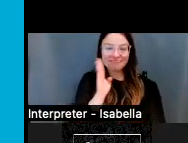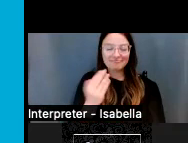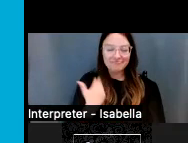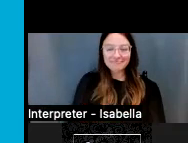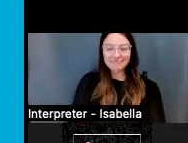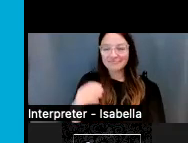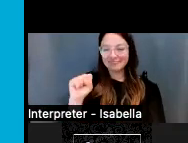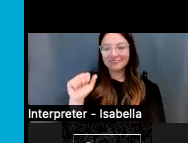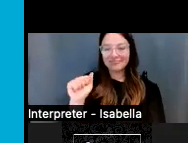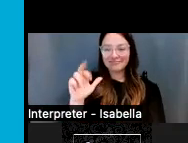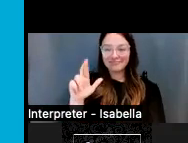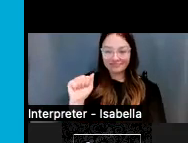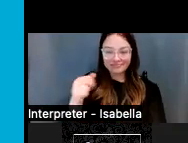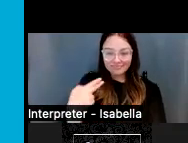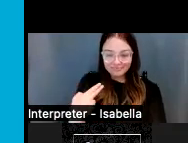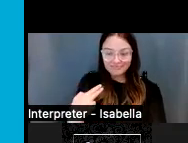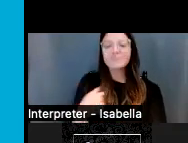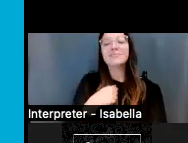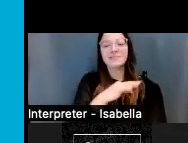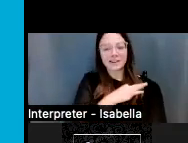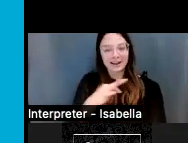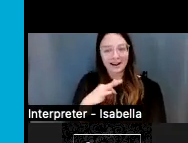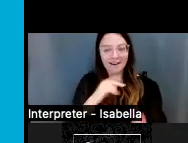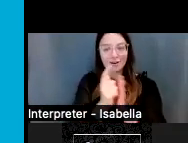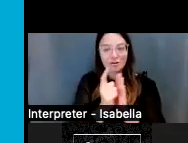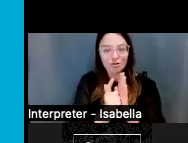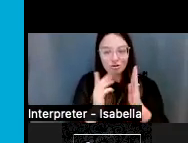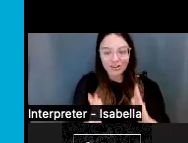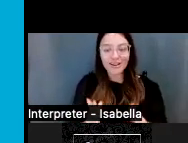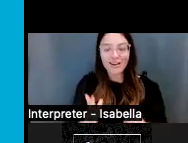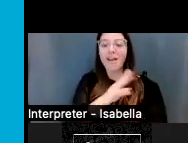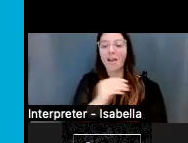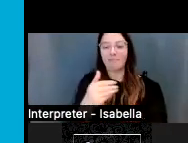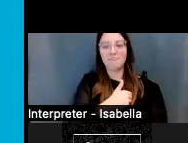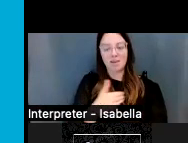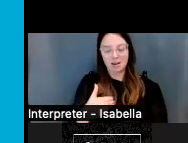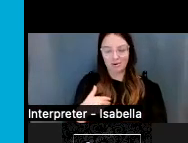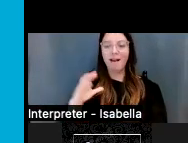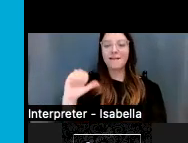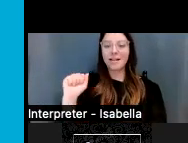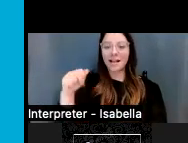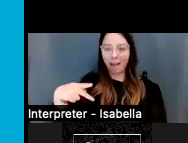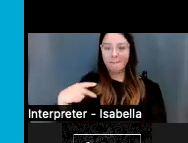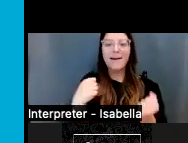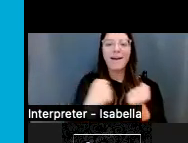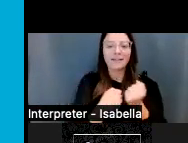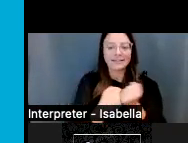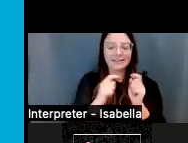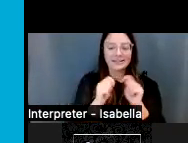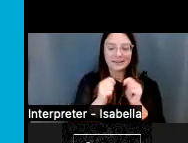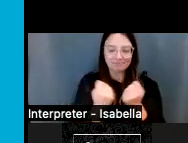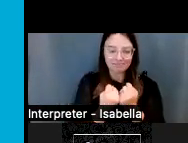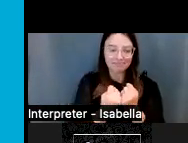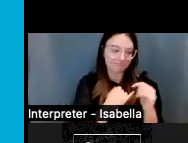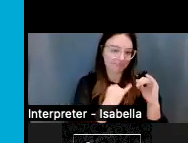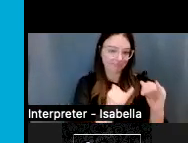I am a staff attorney at Equip for Equality and a member of our CAP advocacy team. Like Megan, I've been on the CAP team